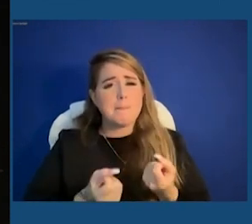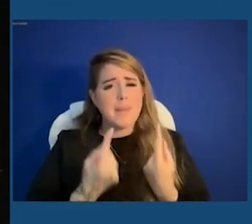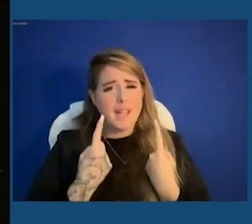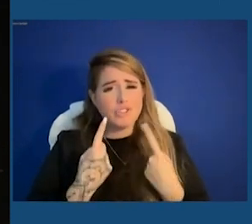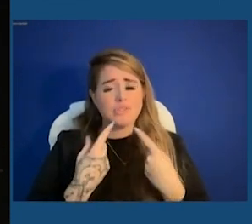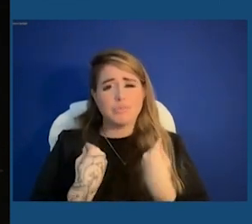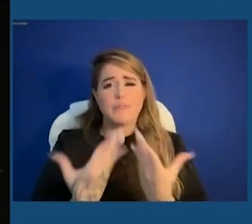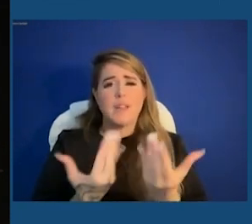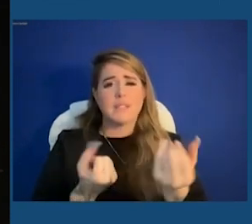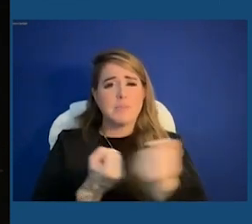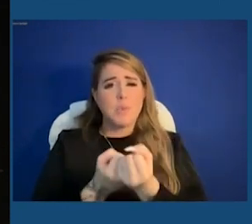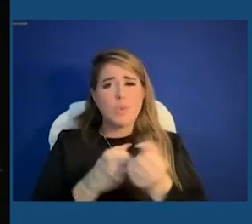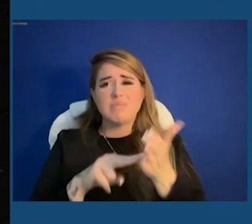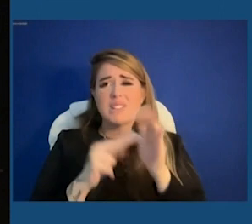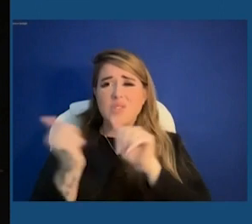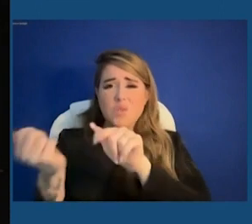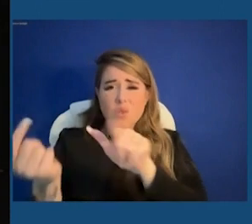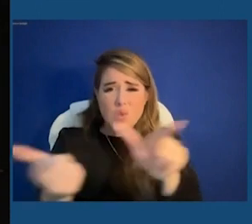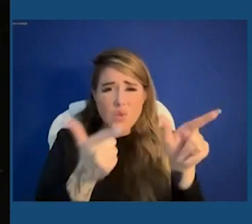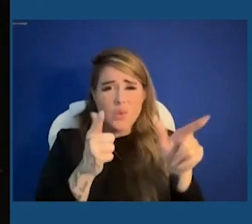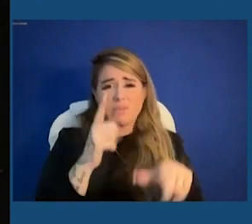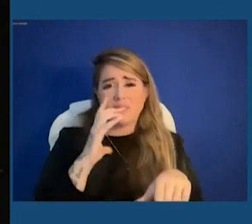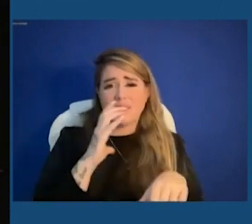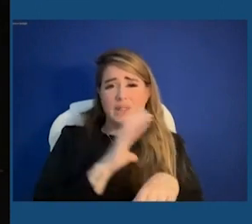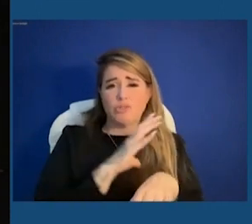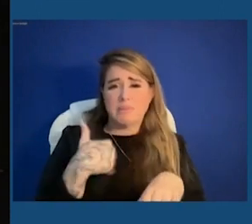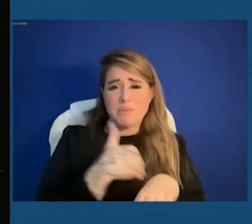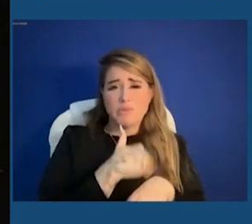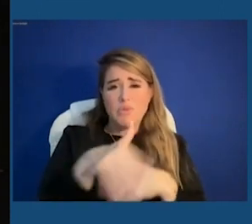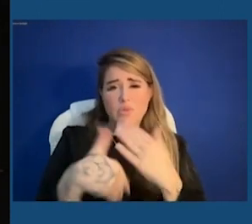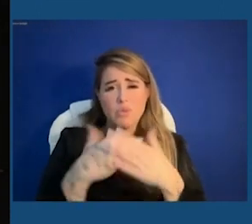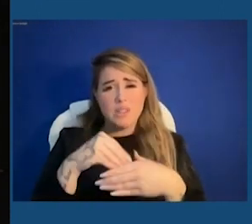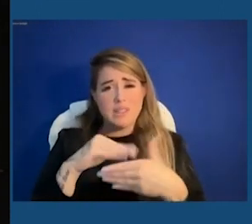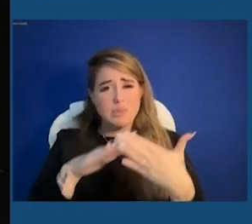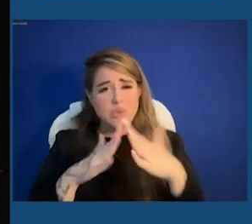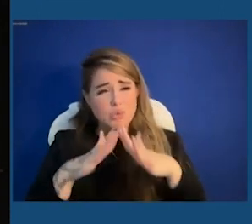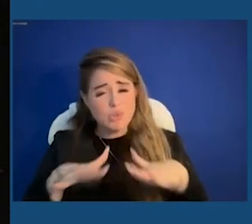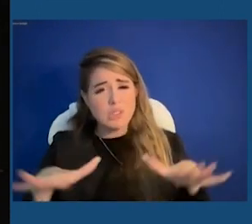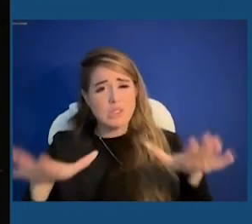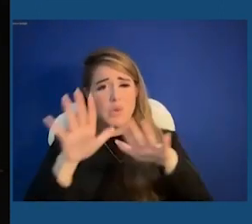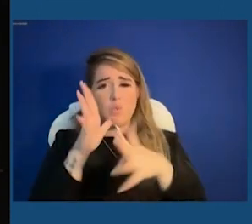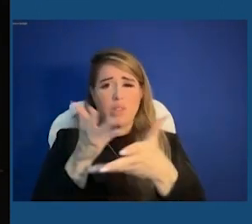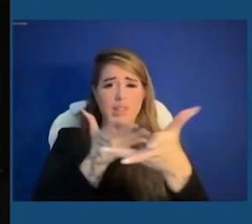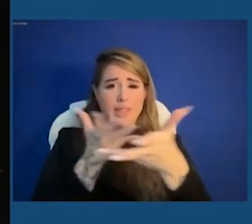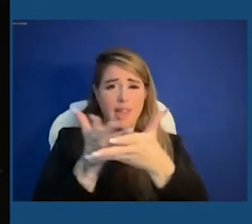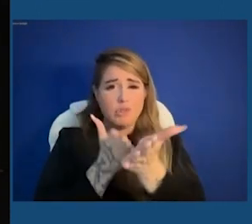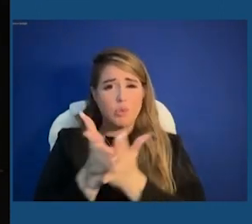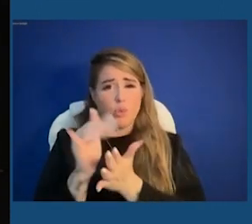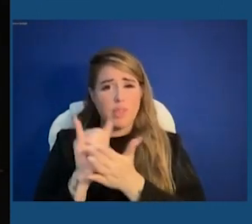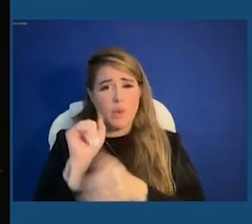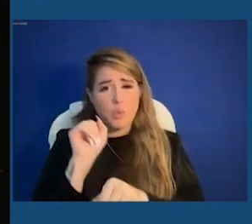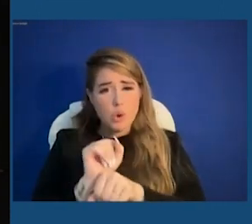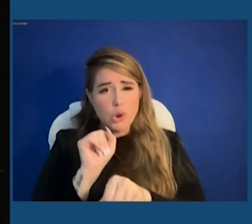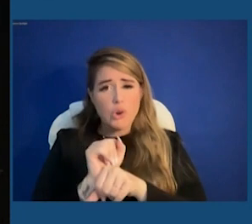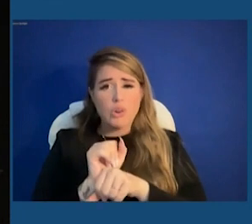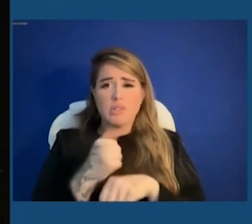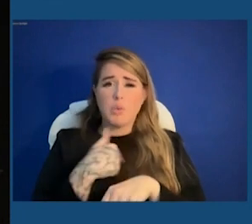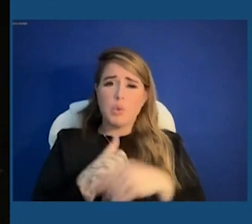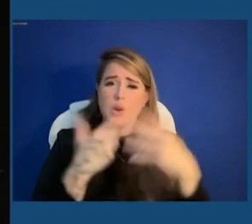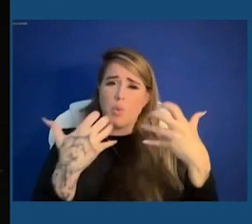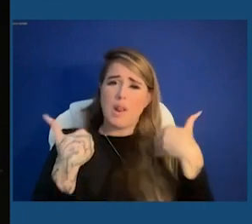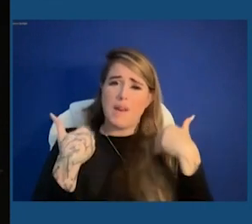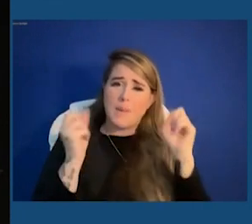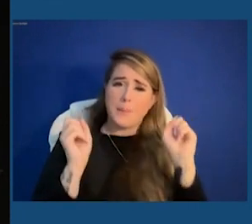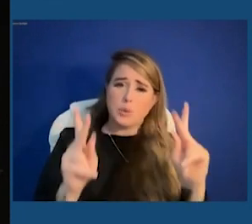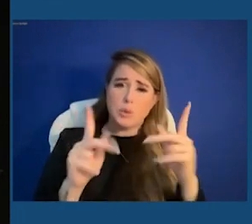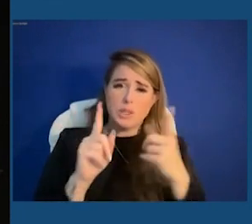all the members in the council and the people in the community that we will be engaging through that work have the opportunity to